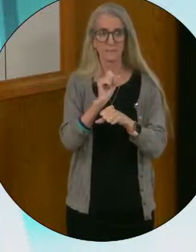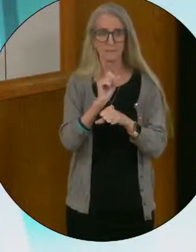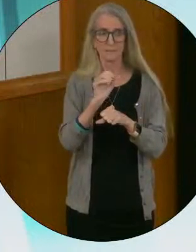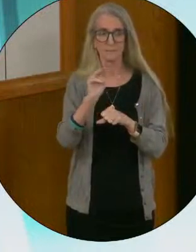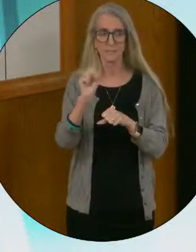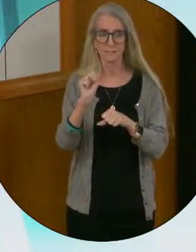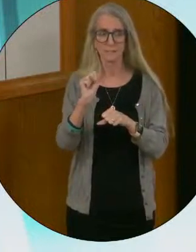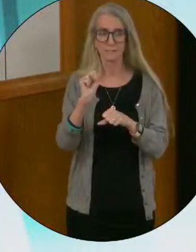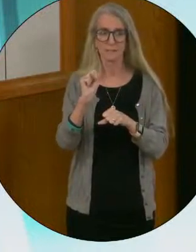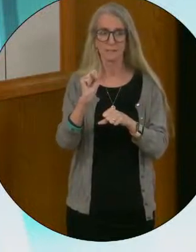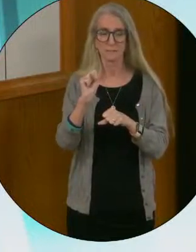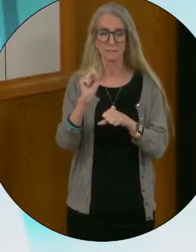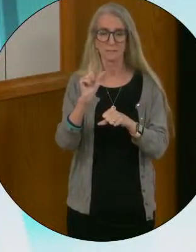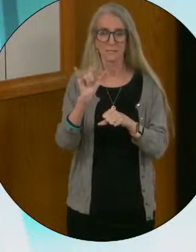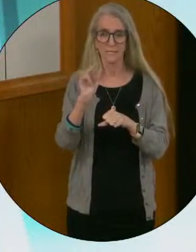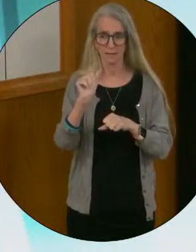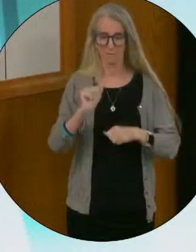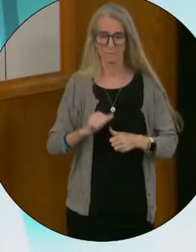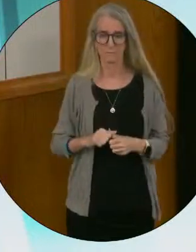Miss Lena. I